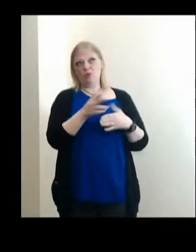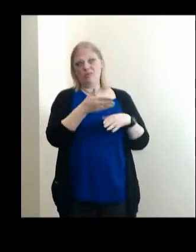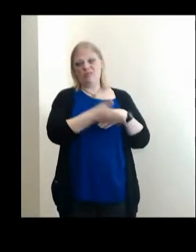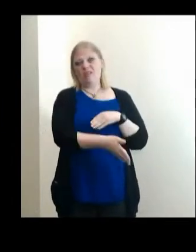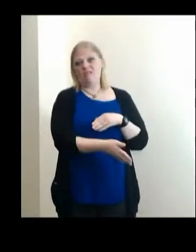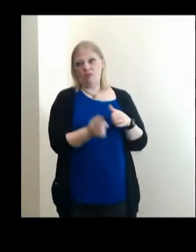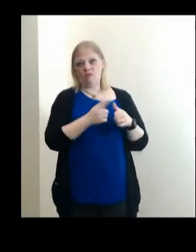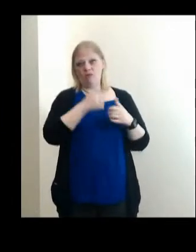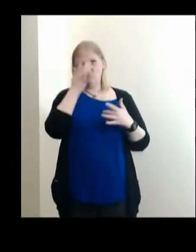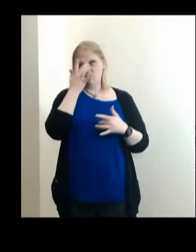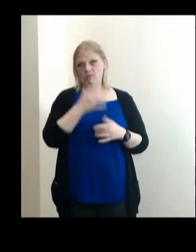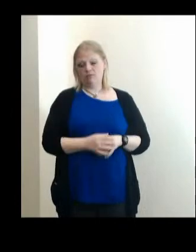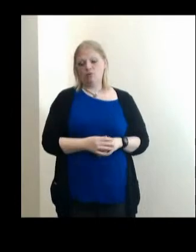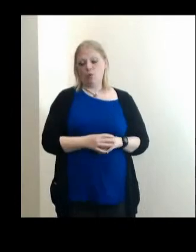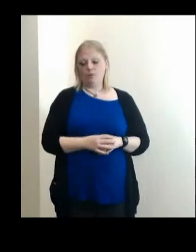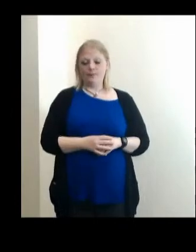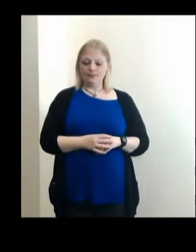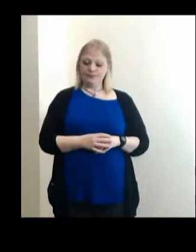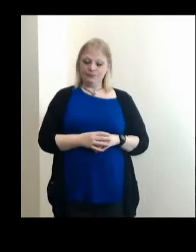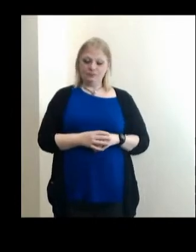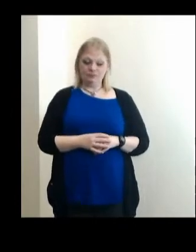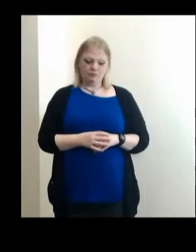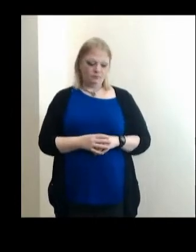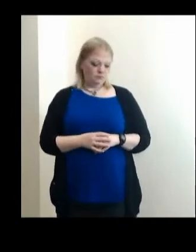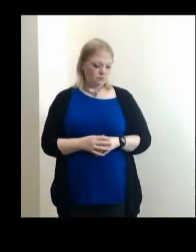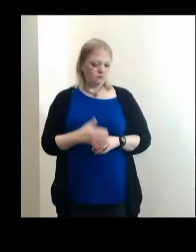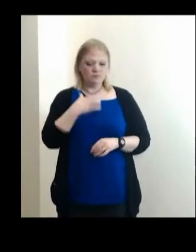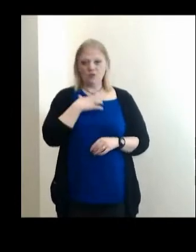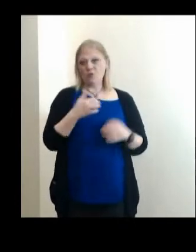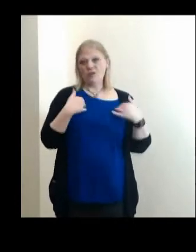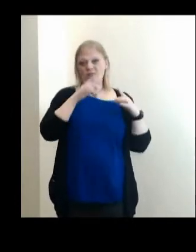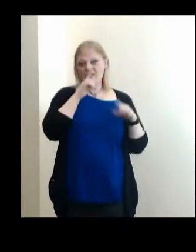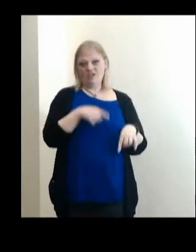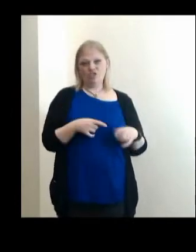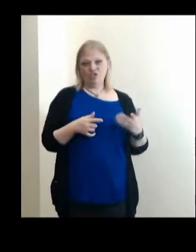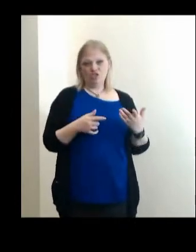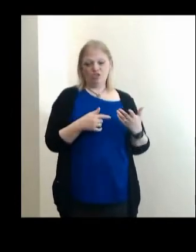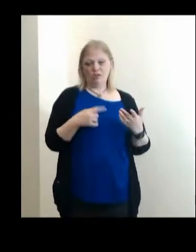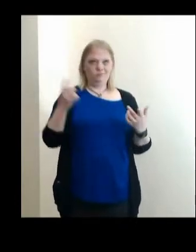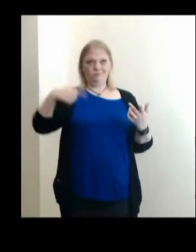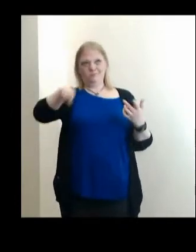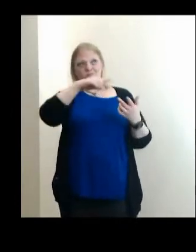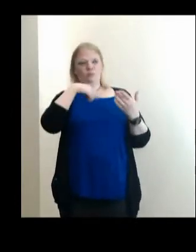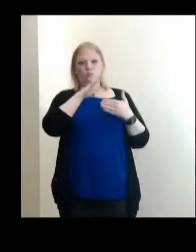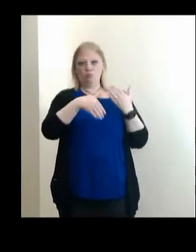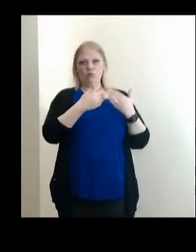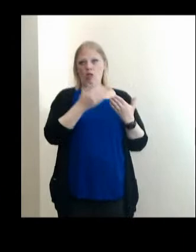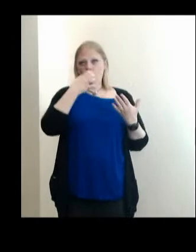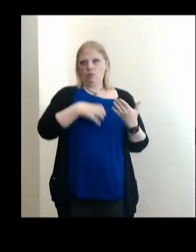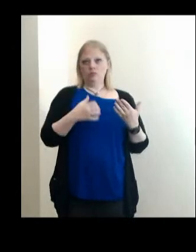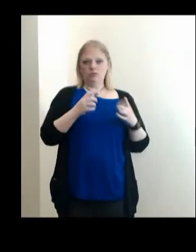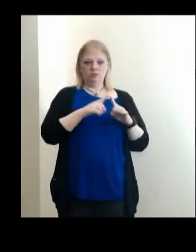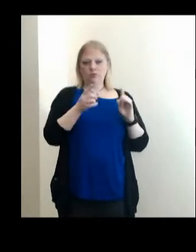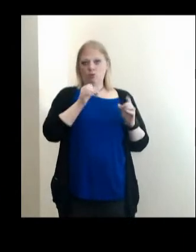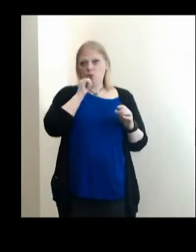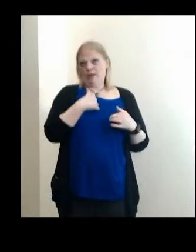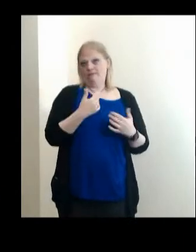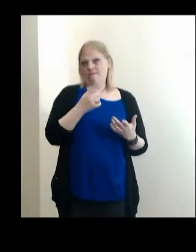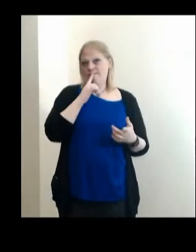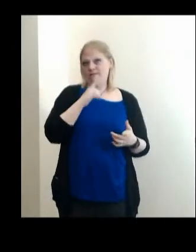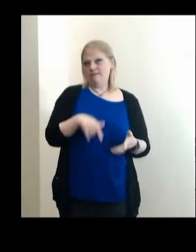got sick. So I wish I had the answer, and we all do, but none of us have the answer.